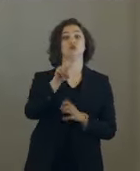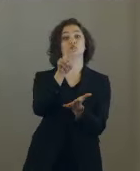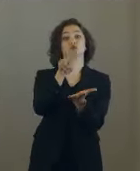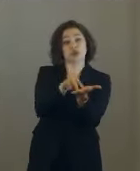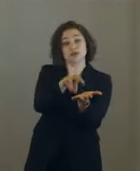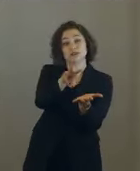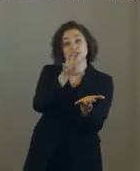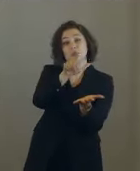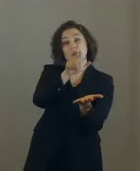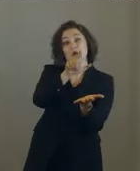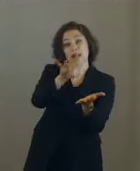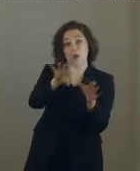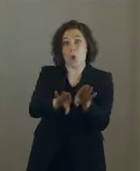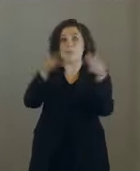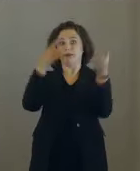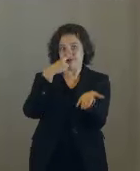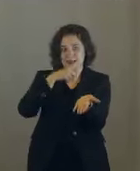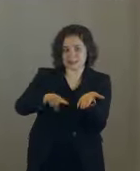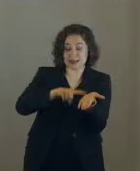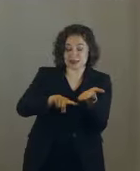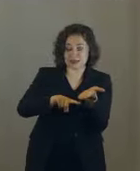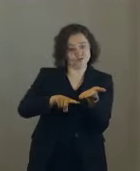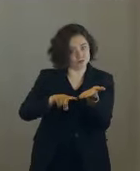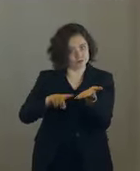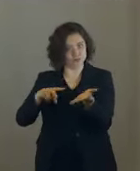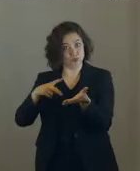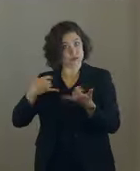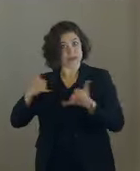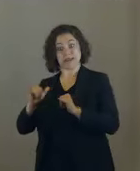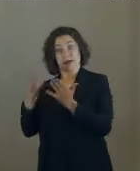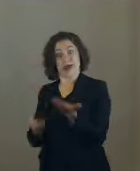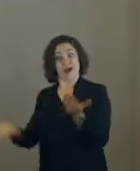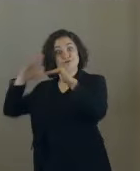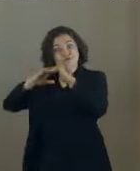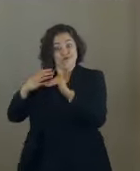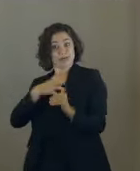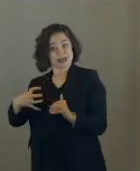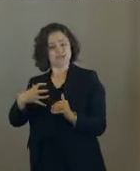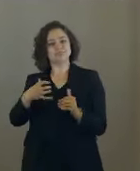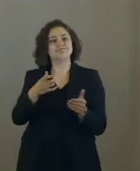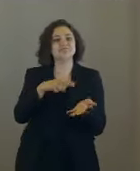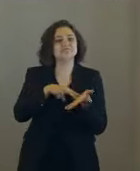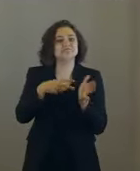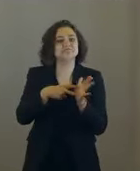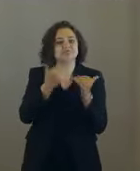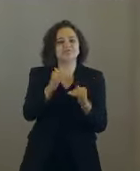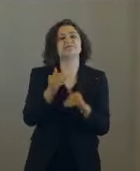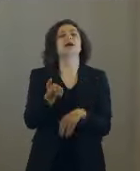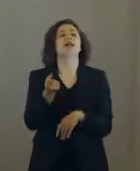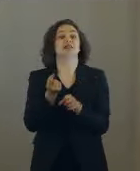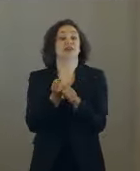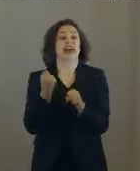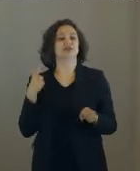2,628 open investigations, despite the increase in intake. Last year, this time, we had